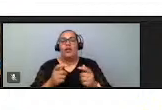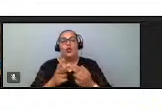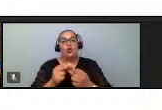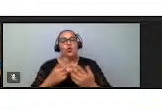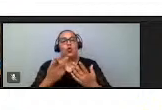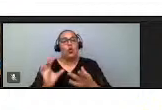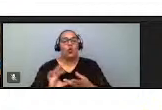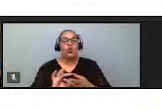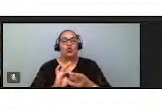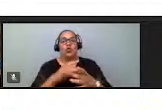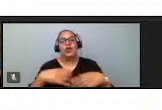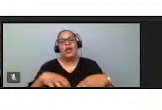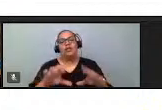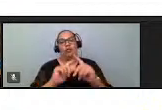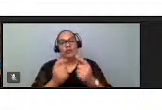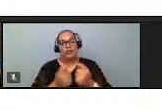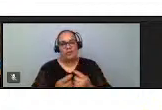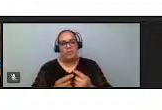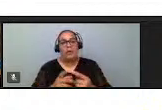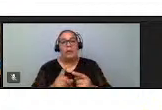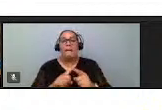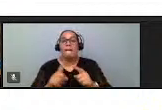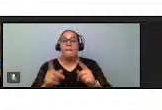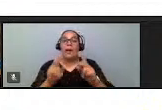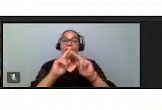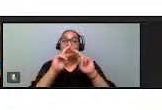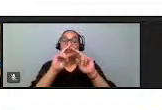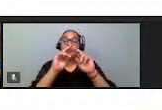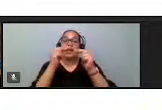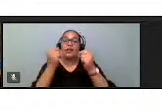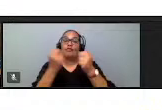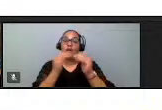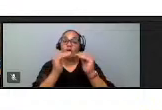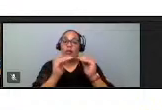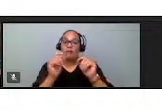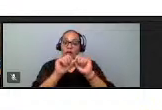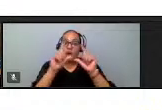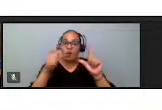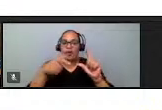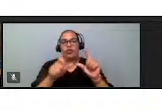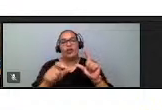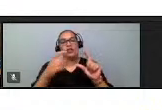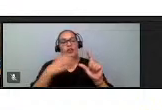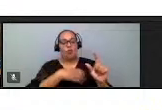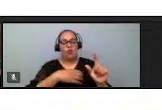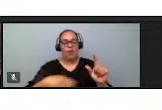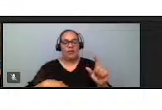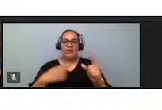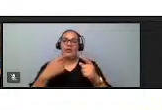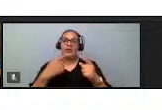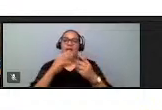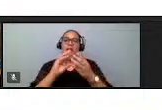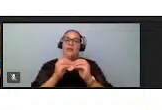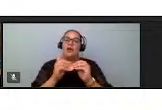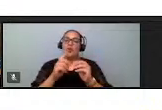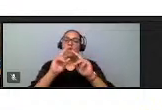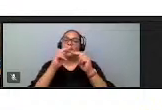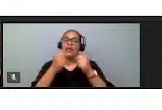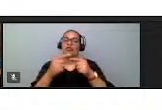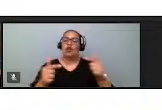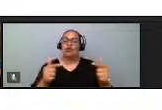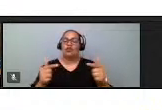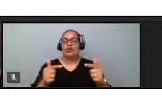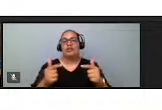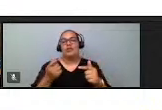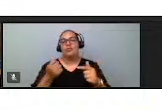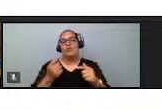or joint action team at the national level CH you'll be aware that the president has created a national Logistics